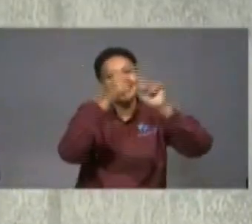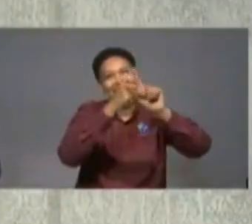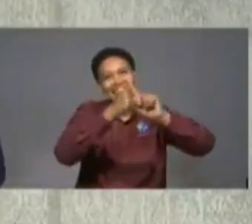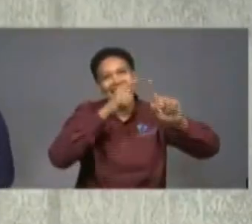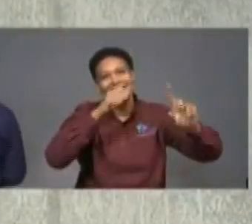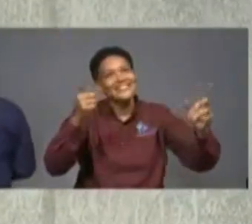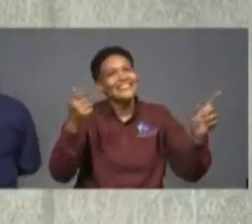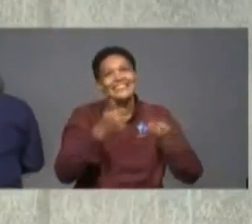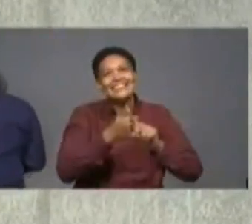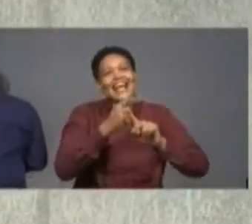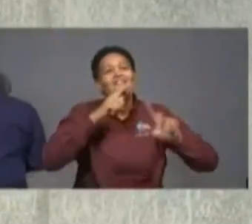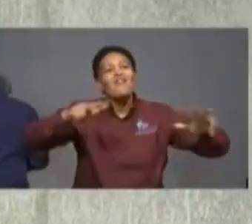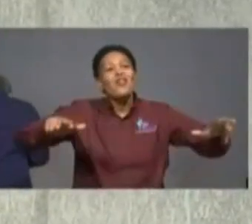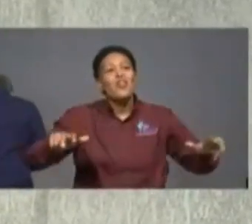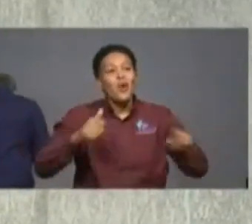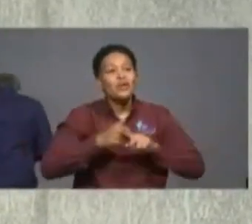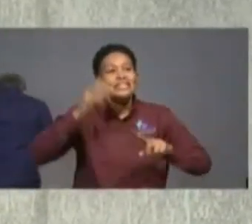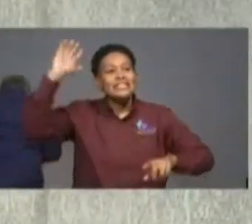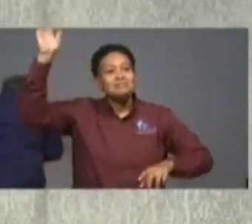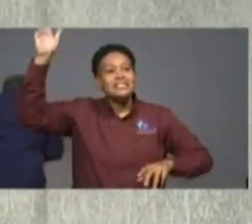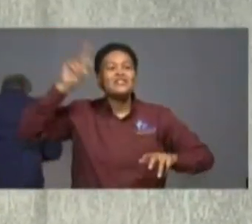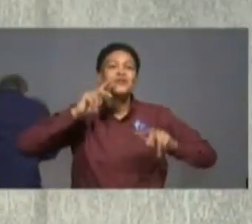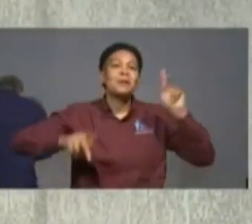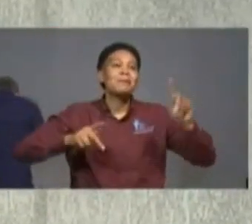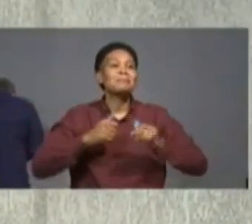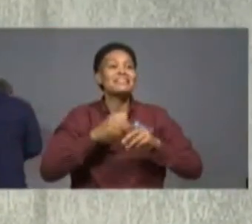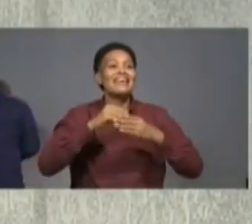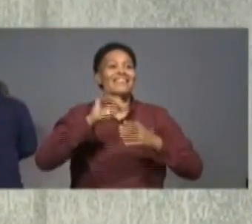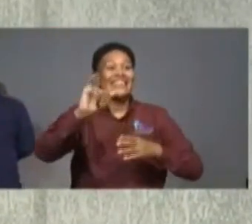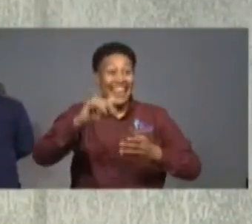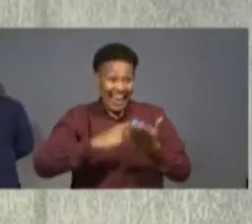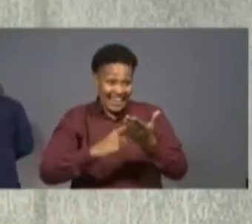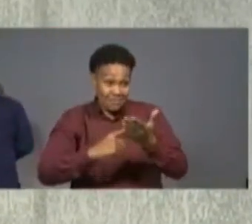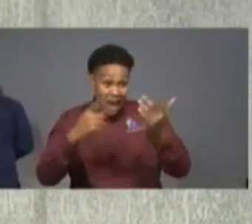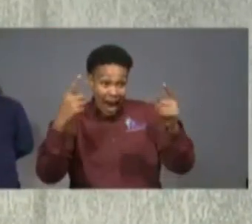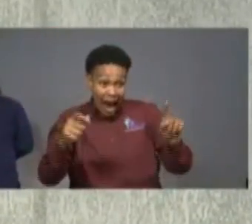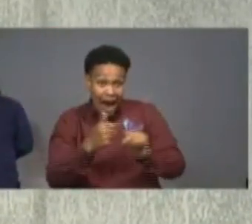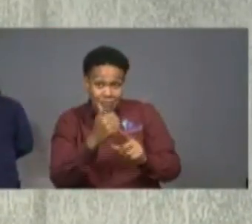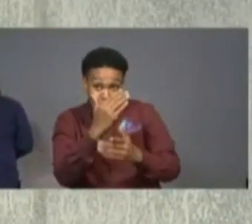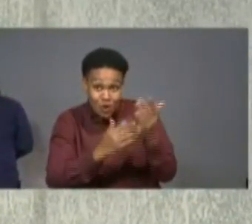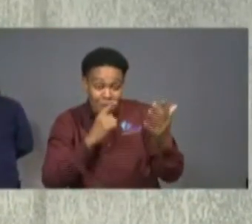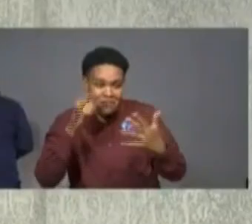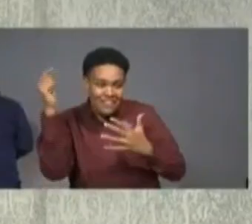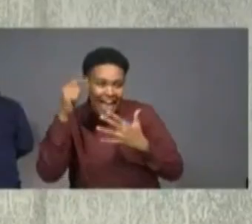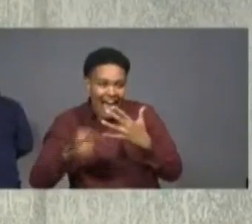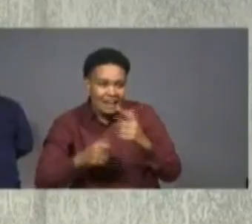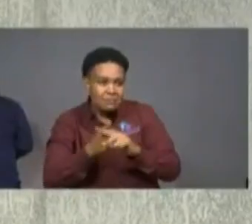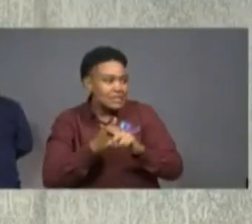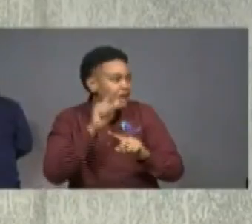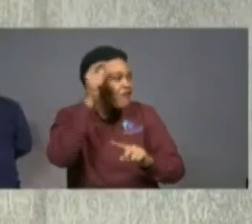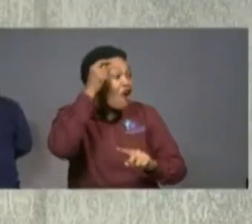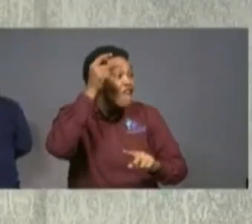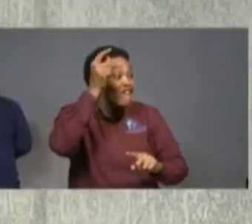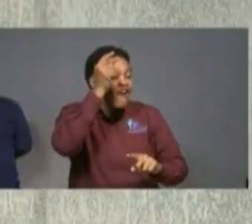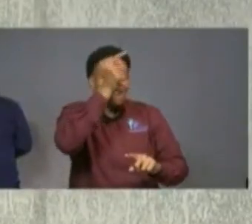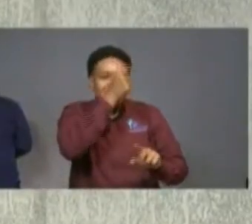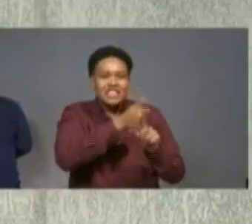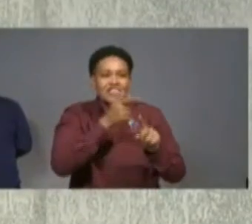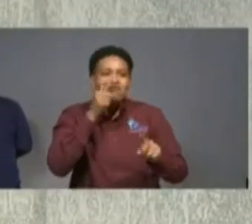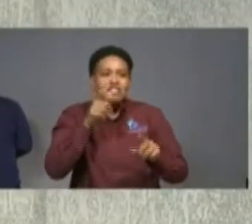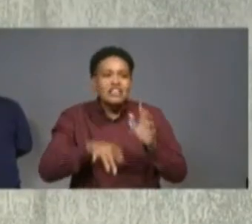rename the throne speech the people's speech. In that debate, by the way, some of the elements that the Governor General recently